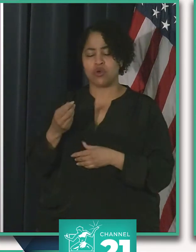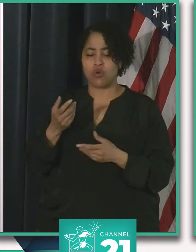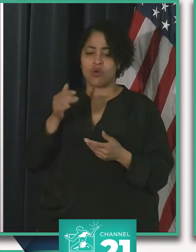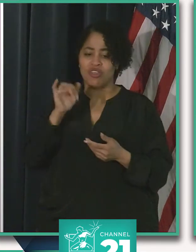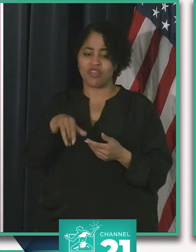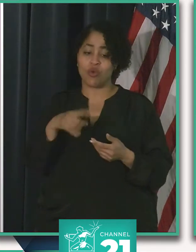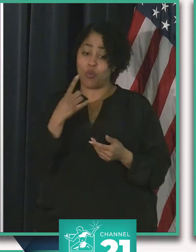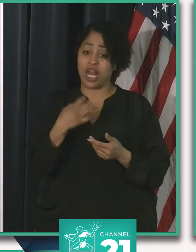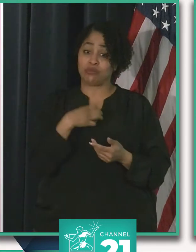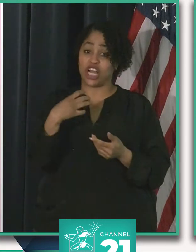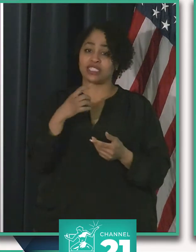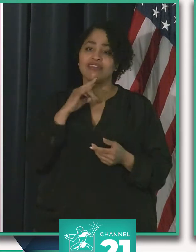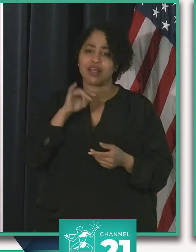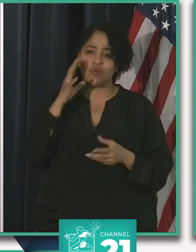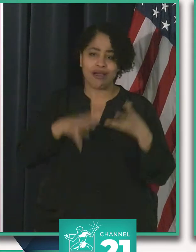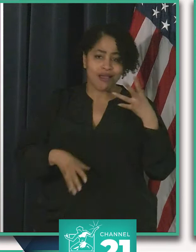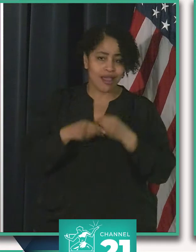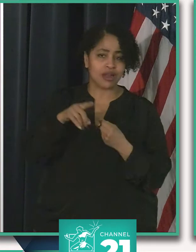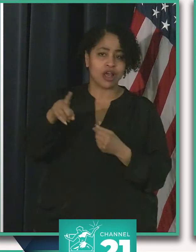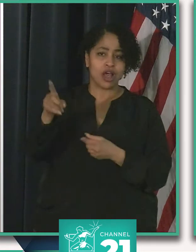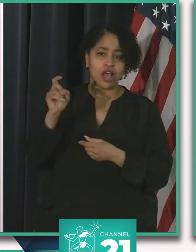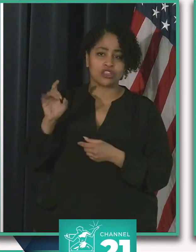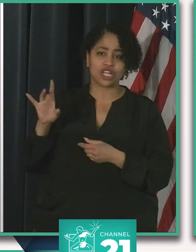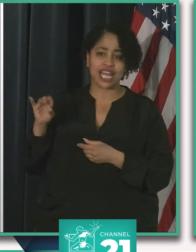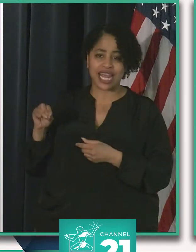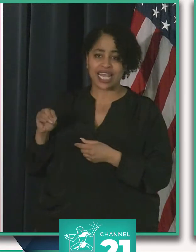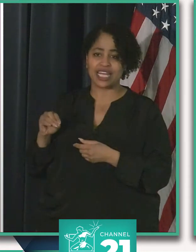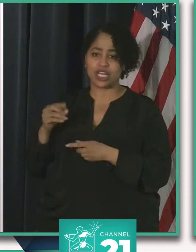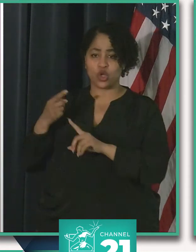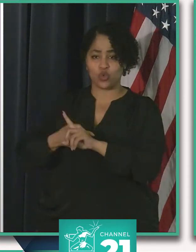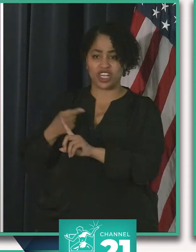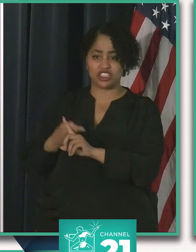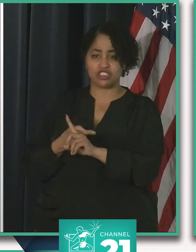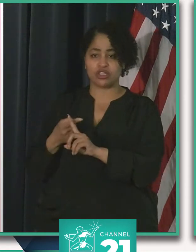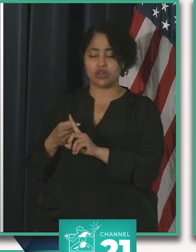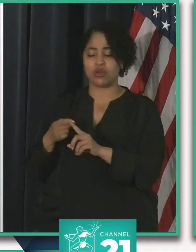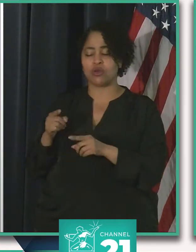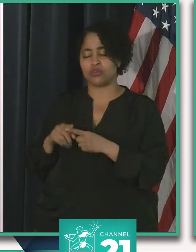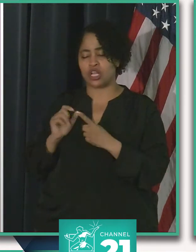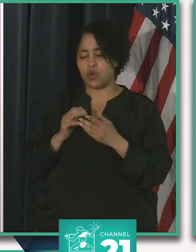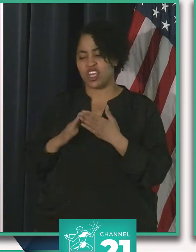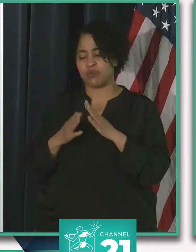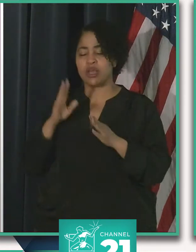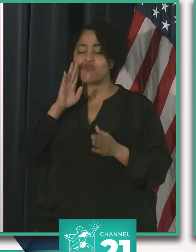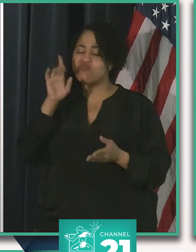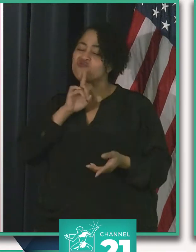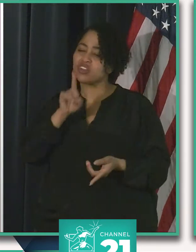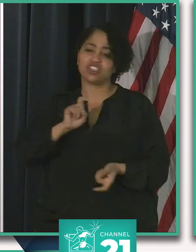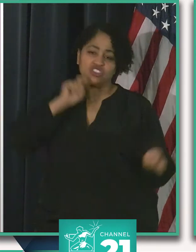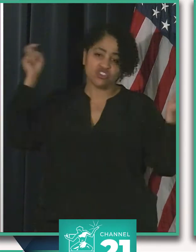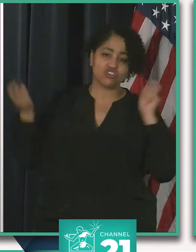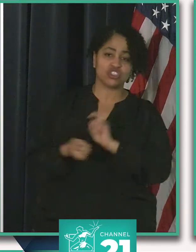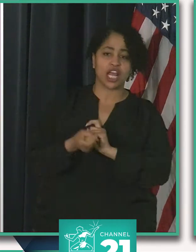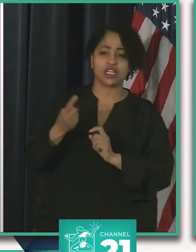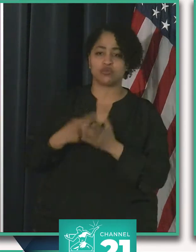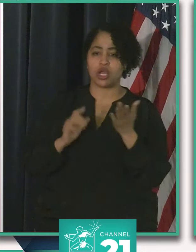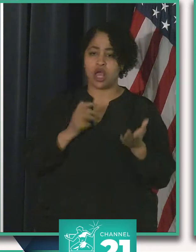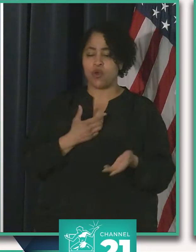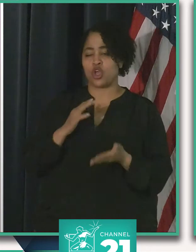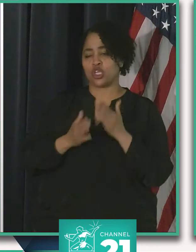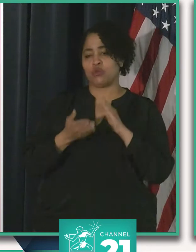is that it would add 180 rental units to our community and completely change what this community is